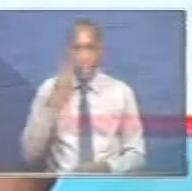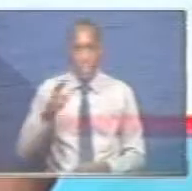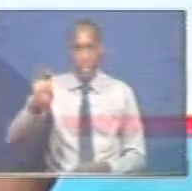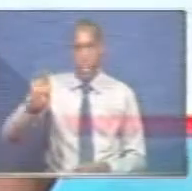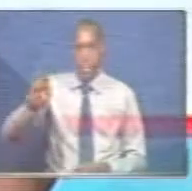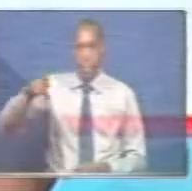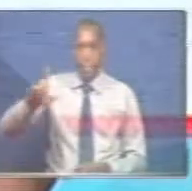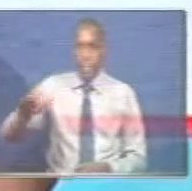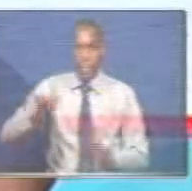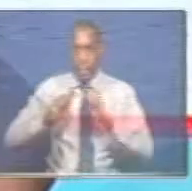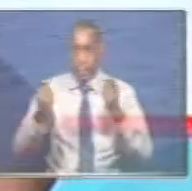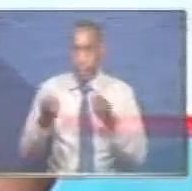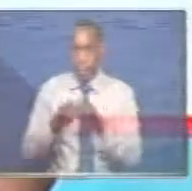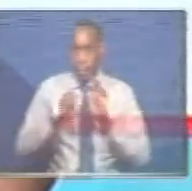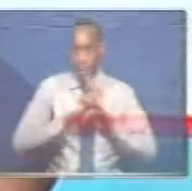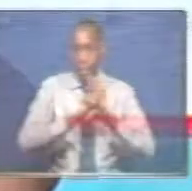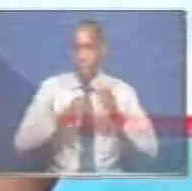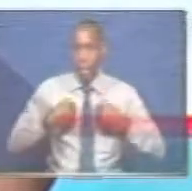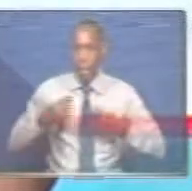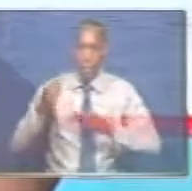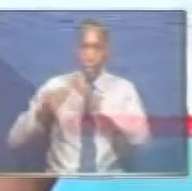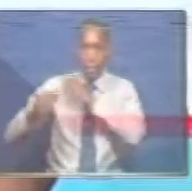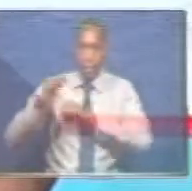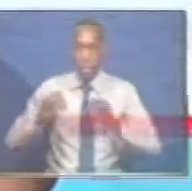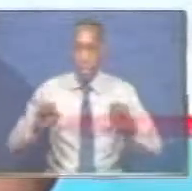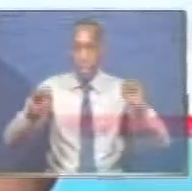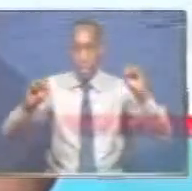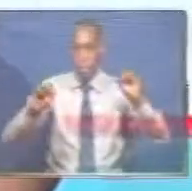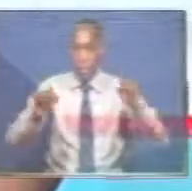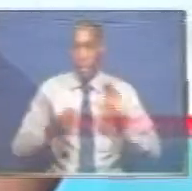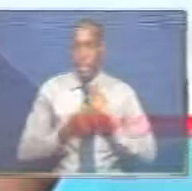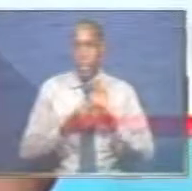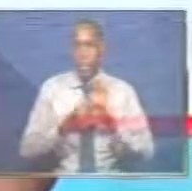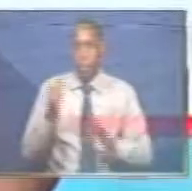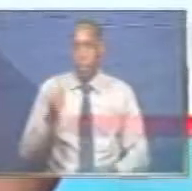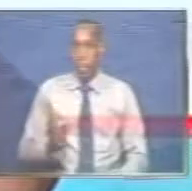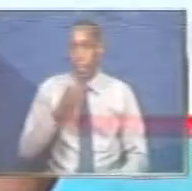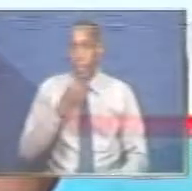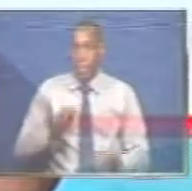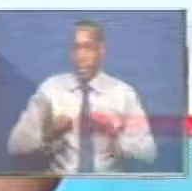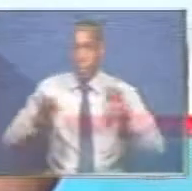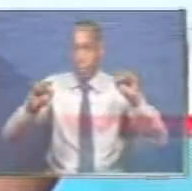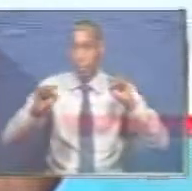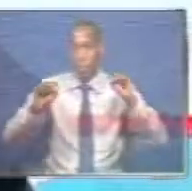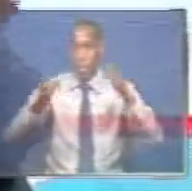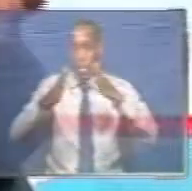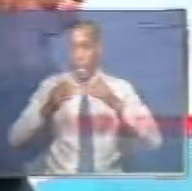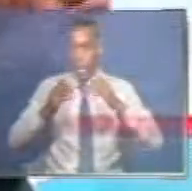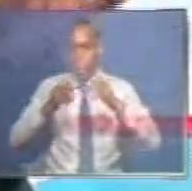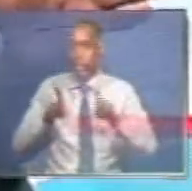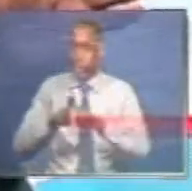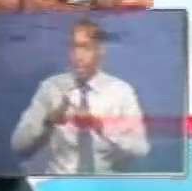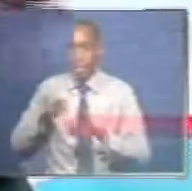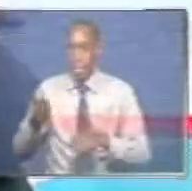mm-hmm. there is that generation support, like the grandfather is supporting Arsenal, their children, grandchildren, and like that. And if you look at